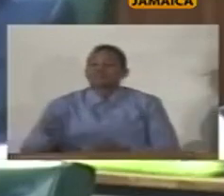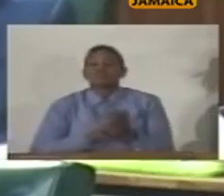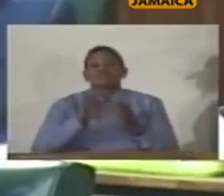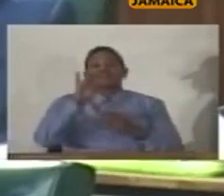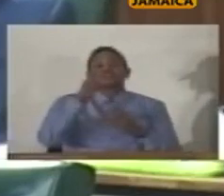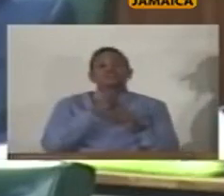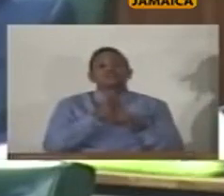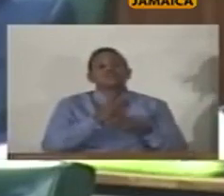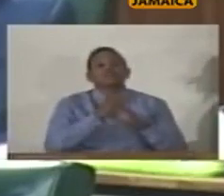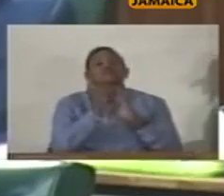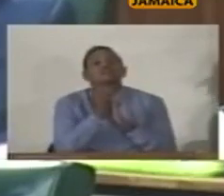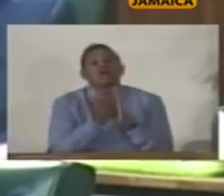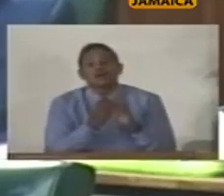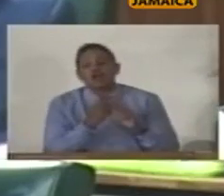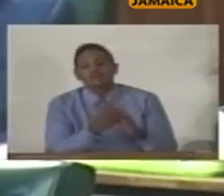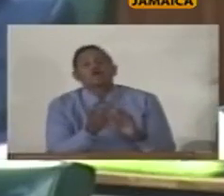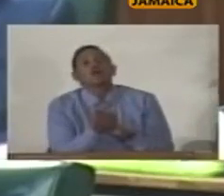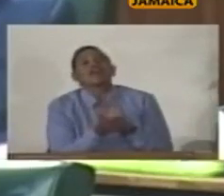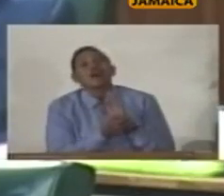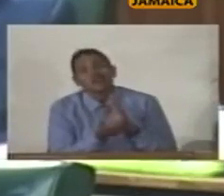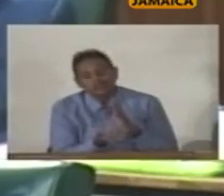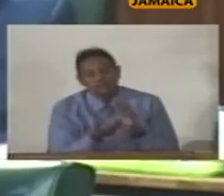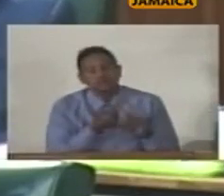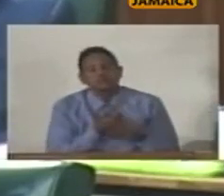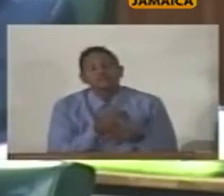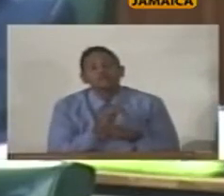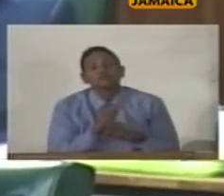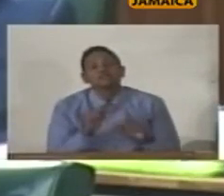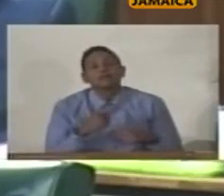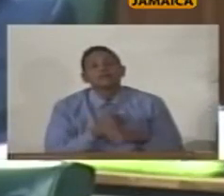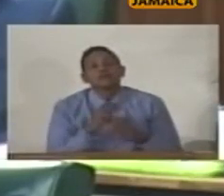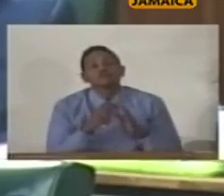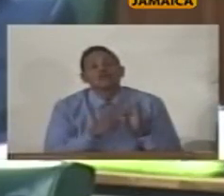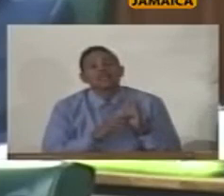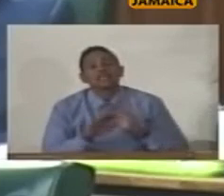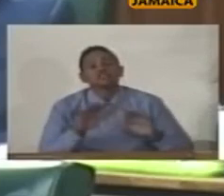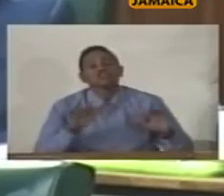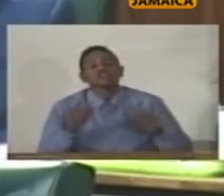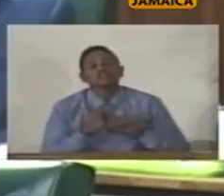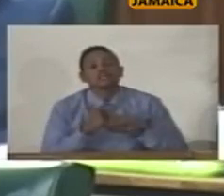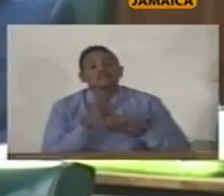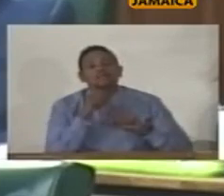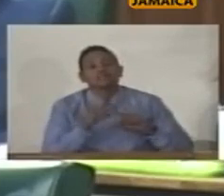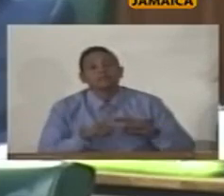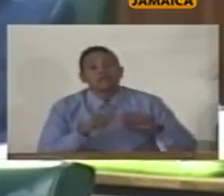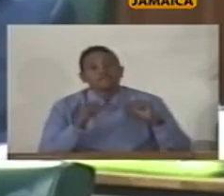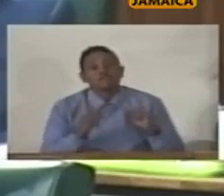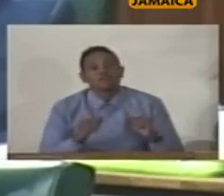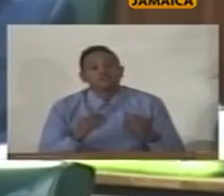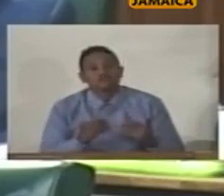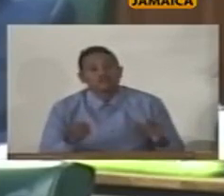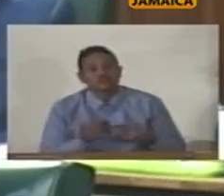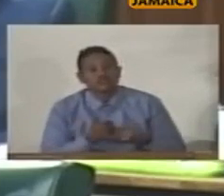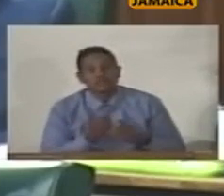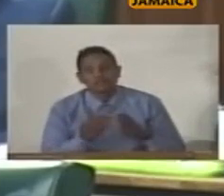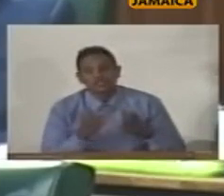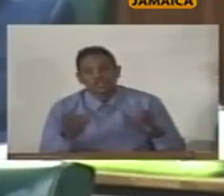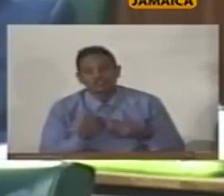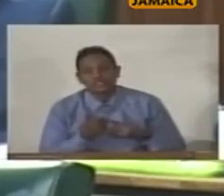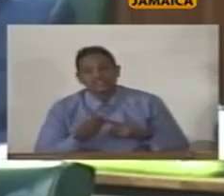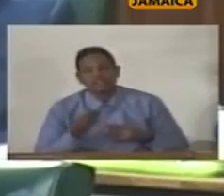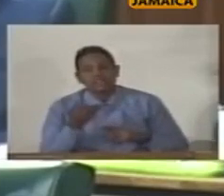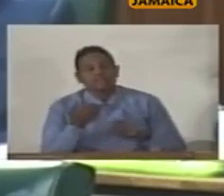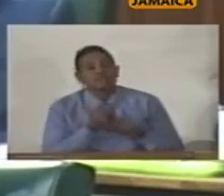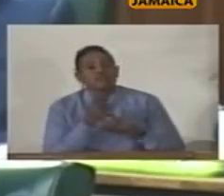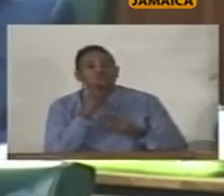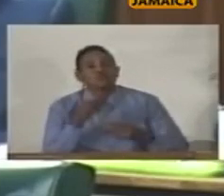hereinafter referred to as the Act, the Minister may make regulations subject to affirmative resolution generally for giving effect to the